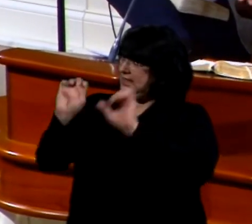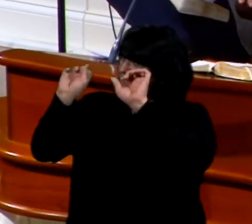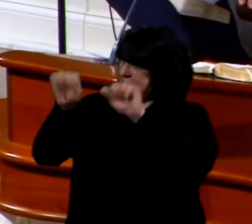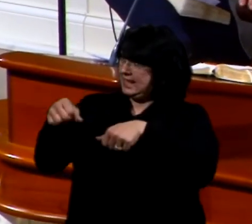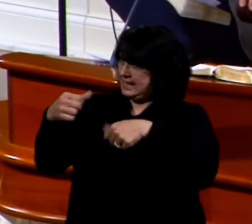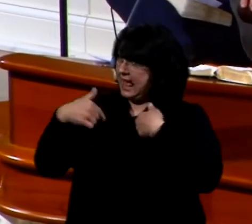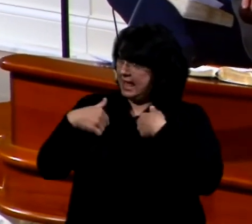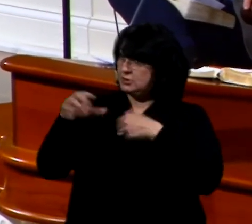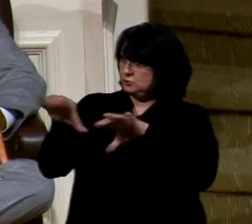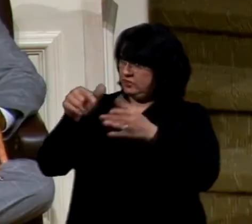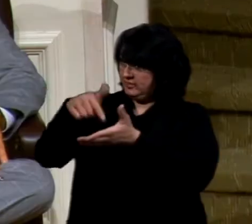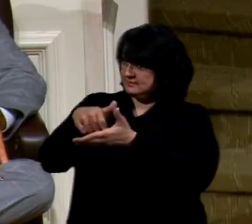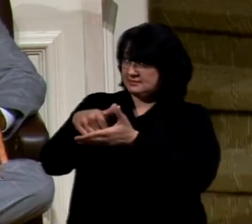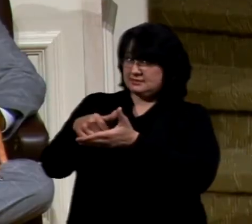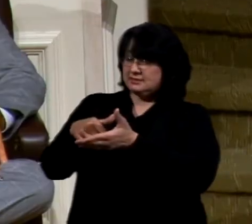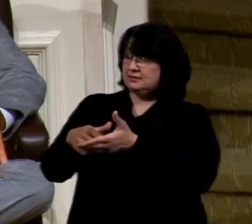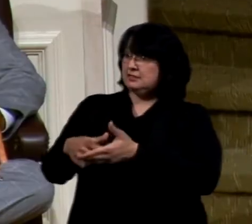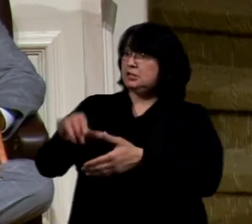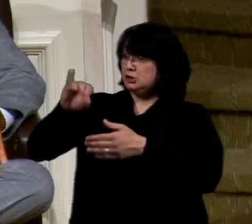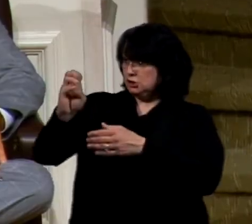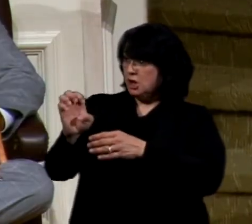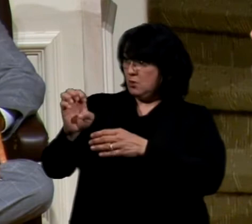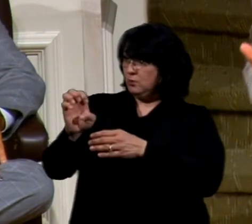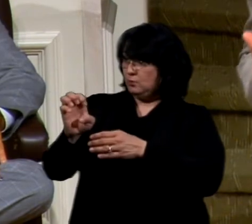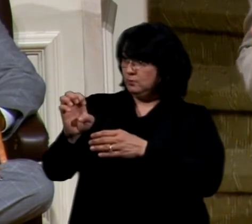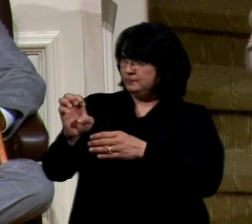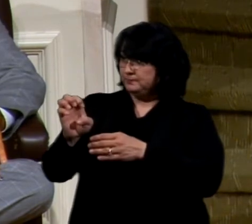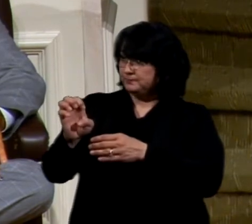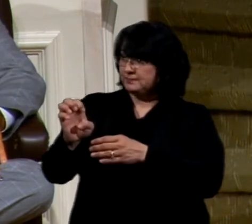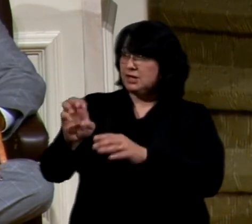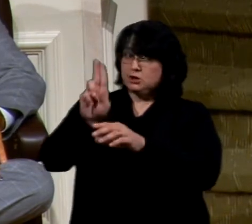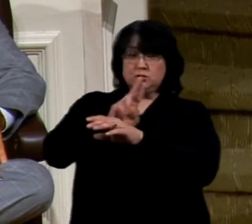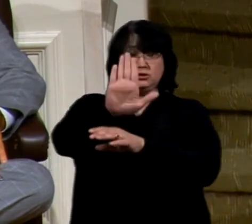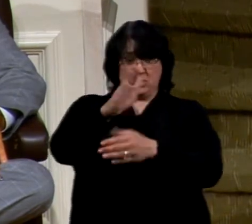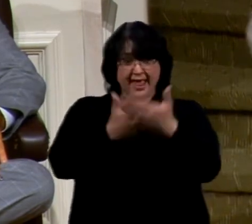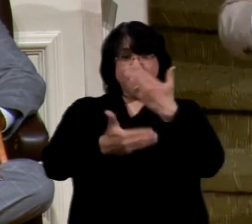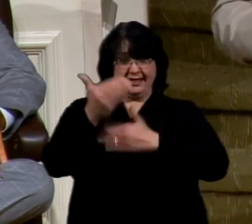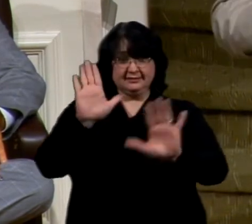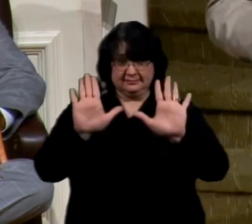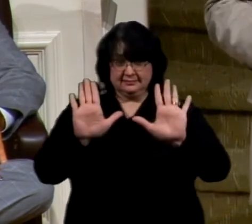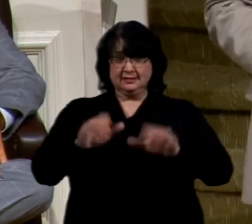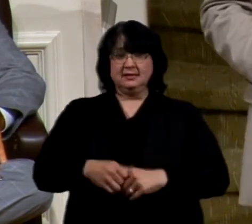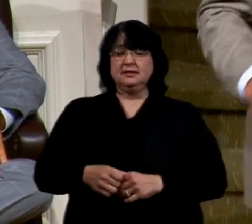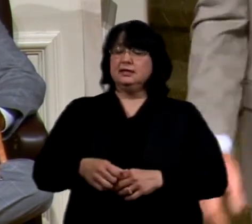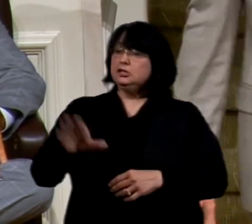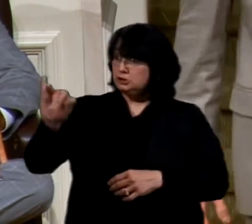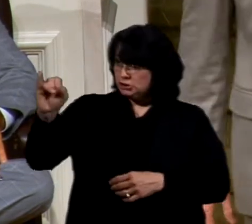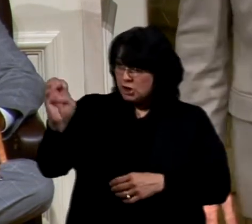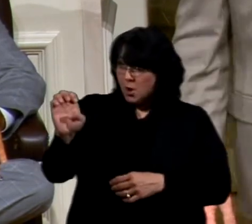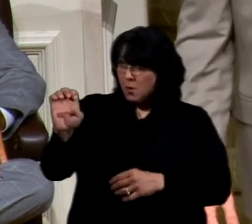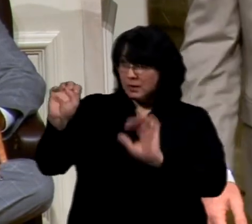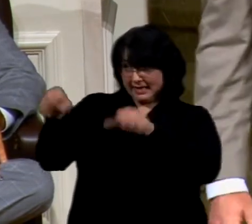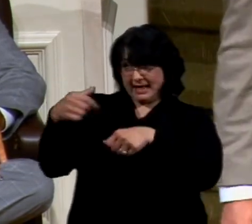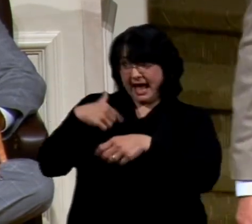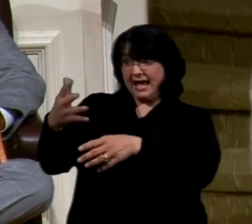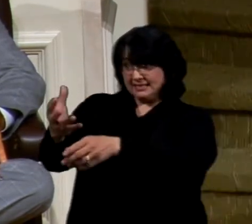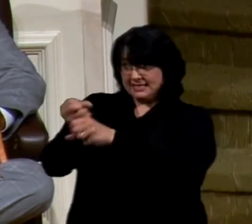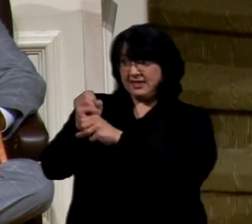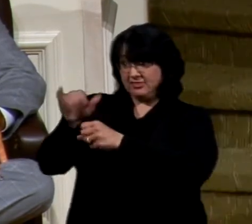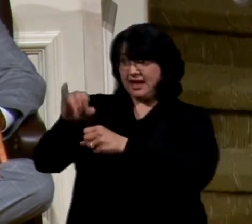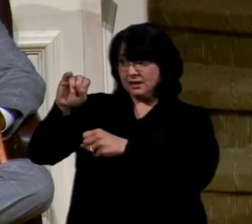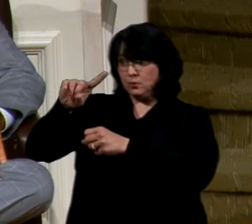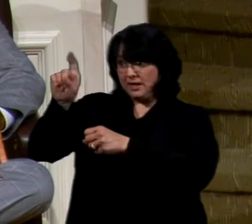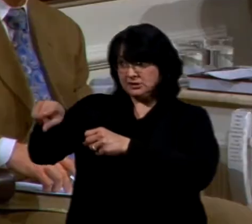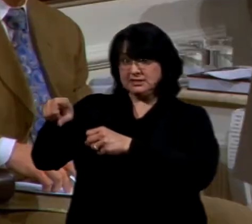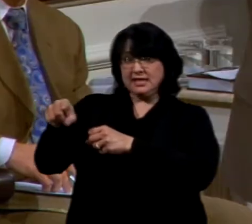your hands. Joe, could I? You're gonna take your hand. Joe, could I take that question? And